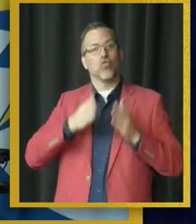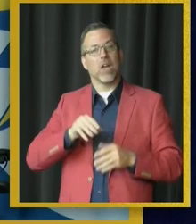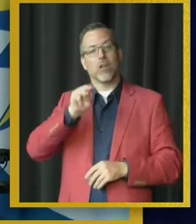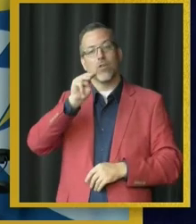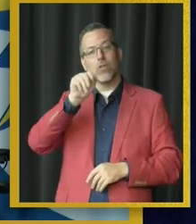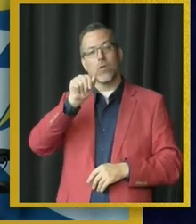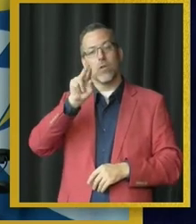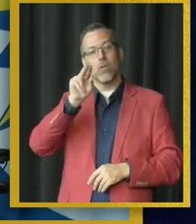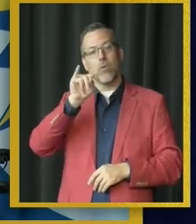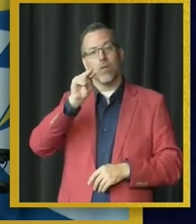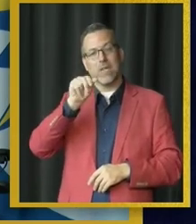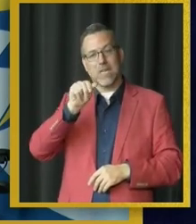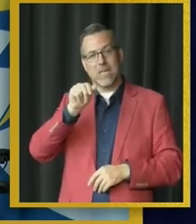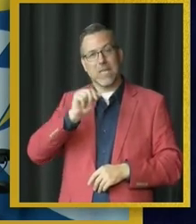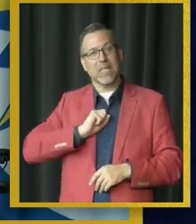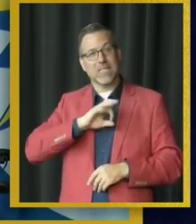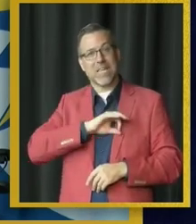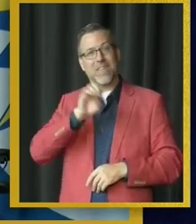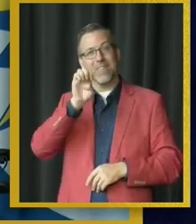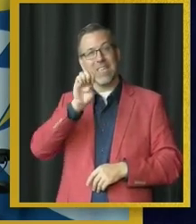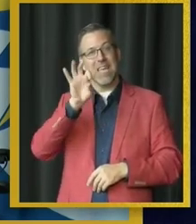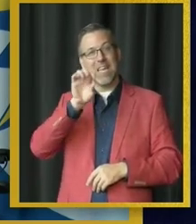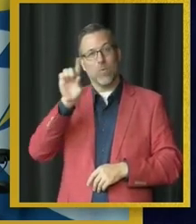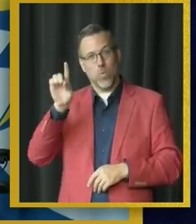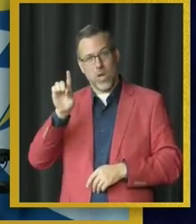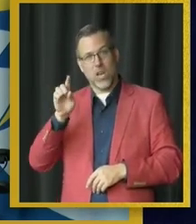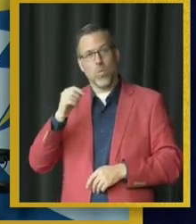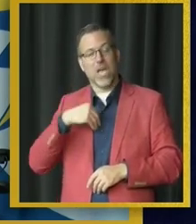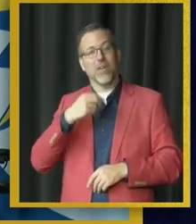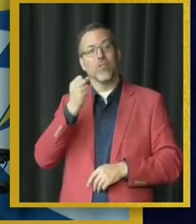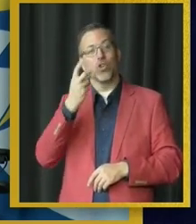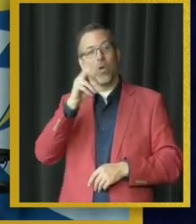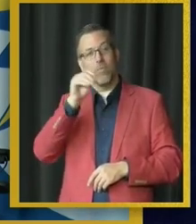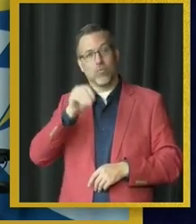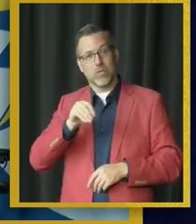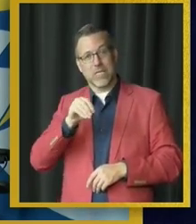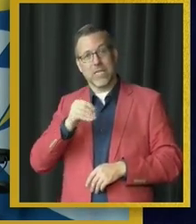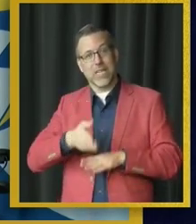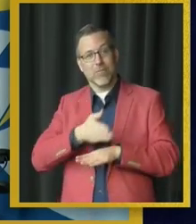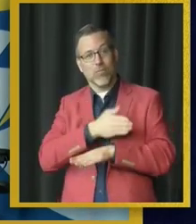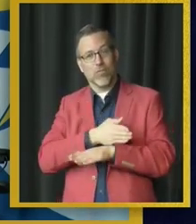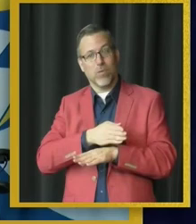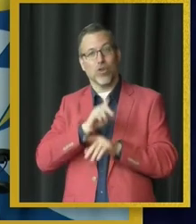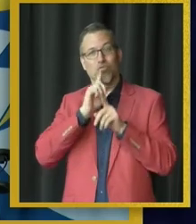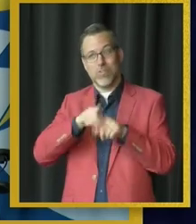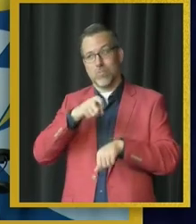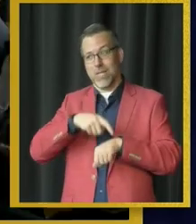staffing E91, we've seen a 12% improvement in response times. Thank you, Director.